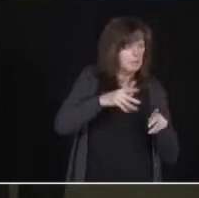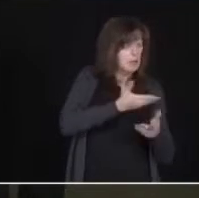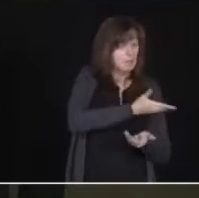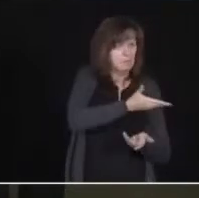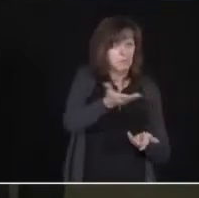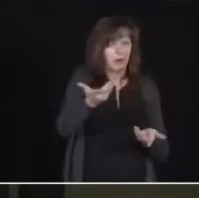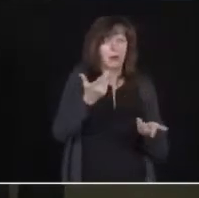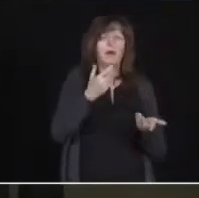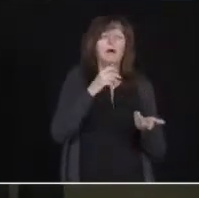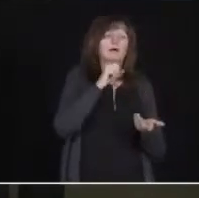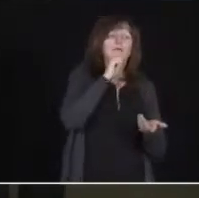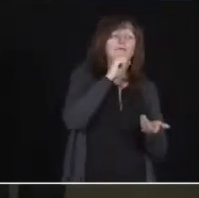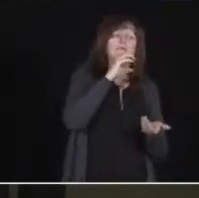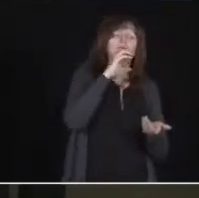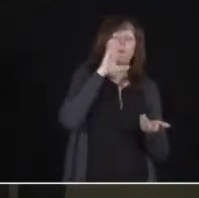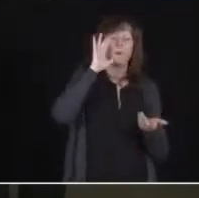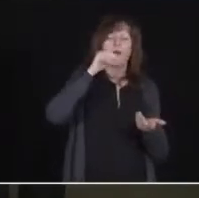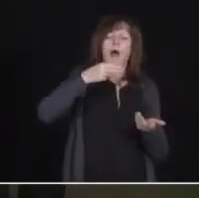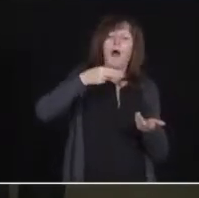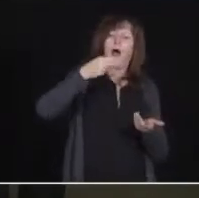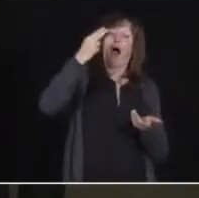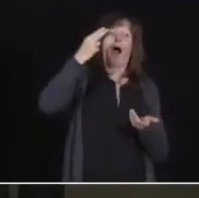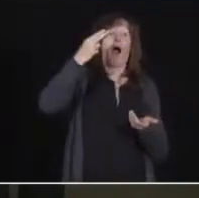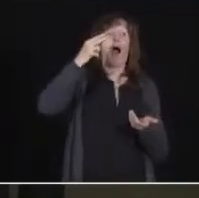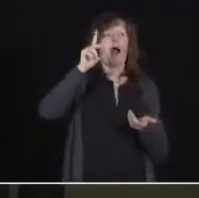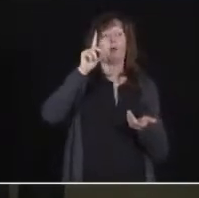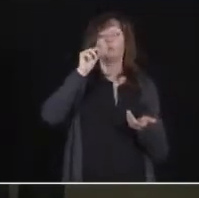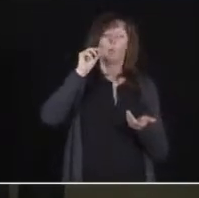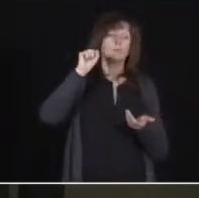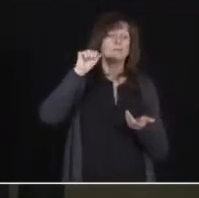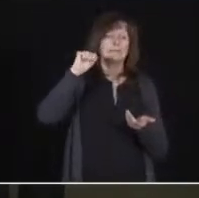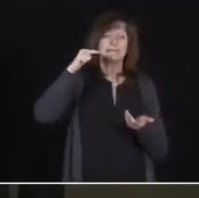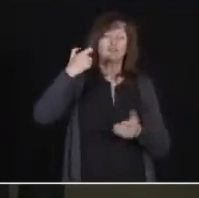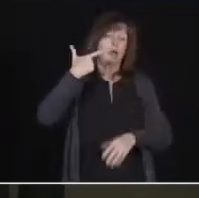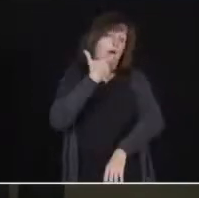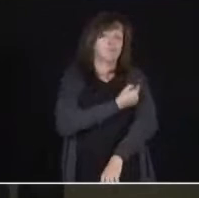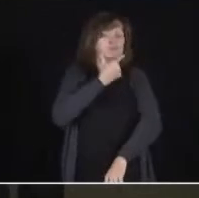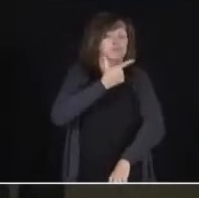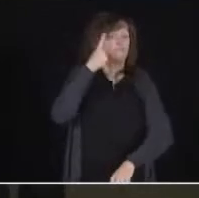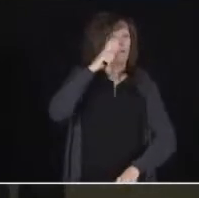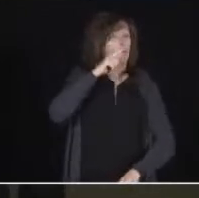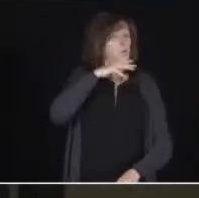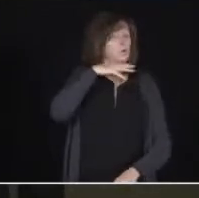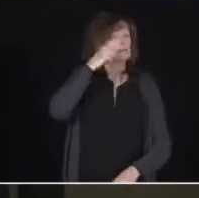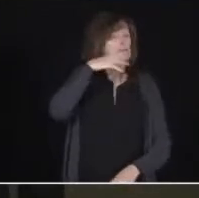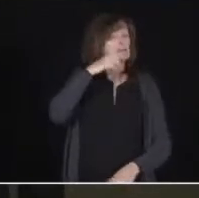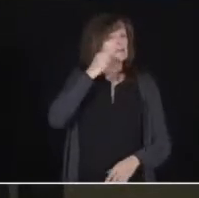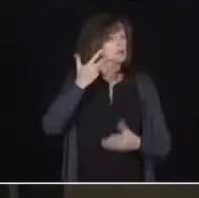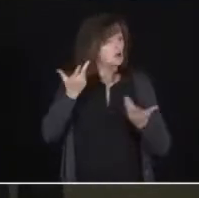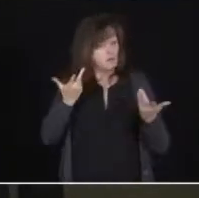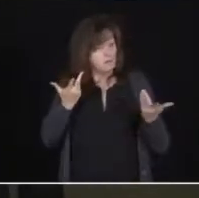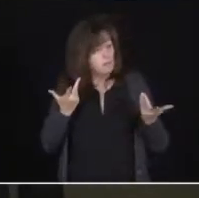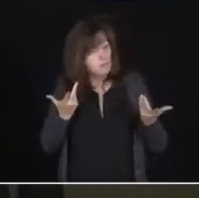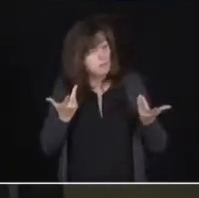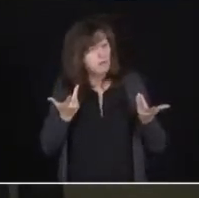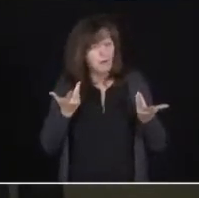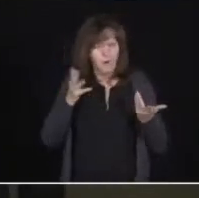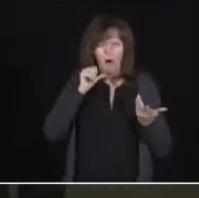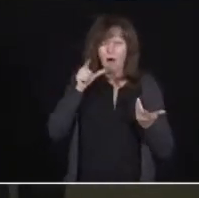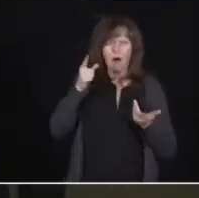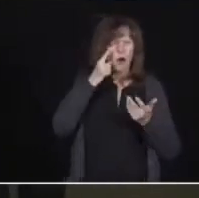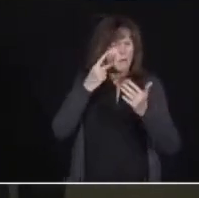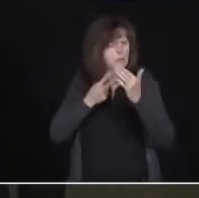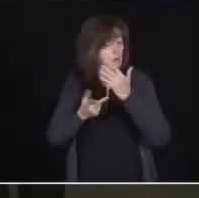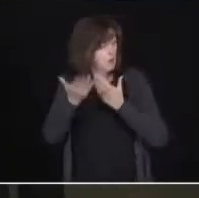high-dose vaccine. Some people are still on wait lists. Why would you, as Premier, not anticipate this kind of demand at the beginning of flu